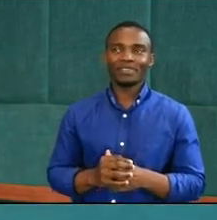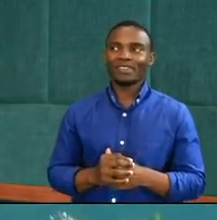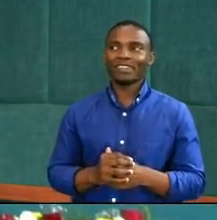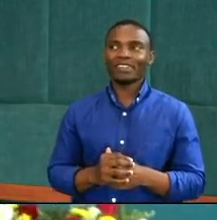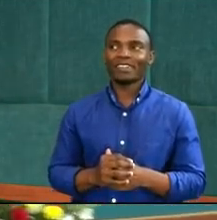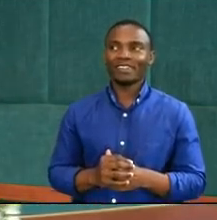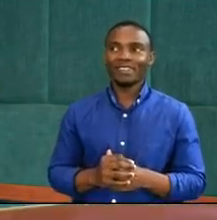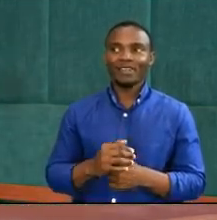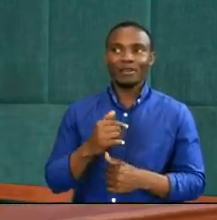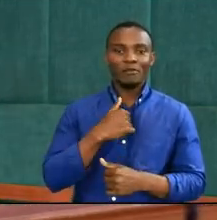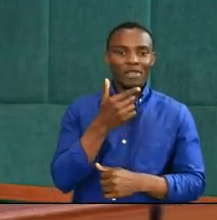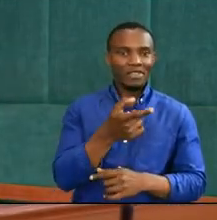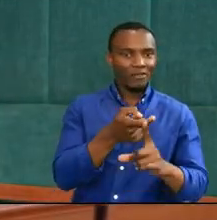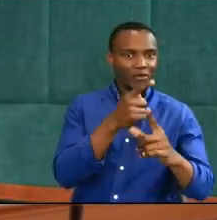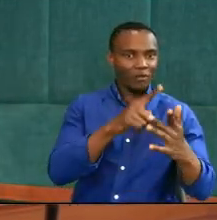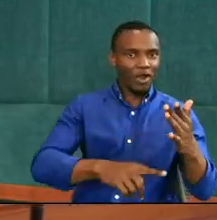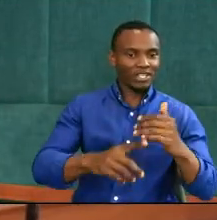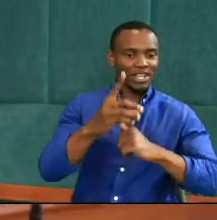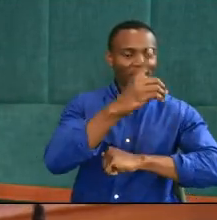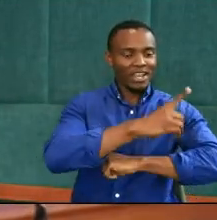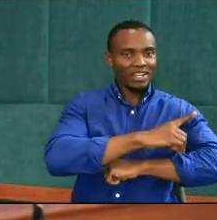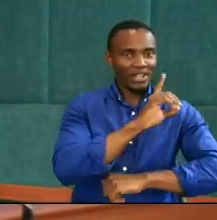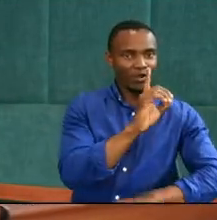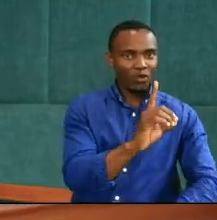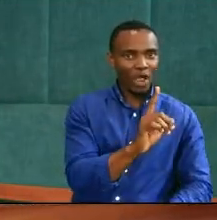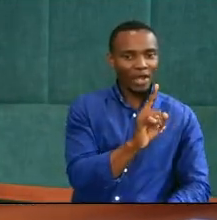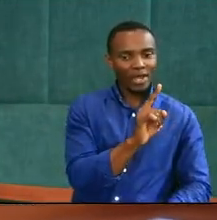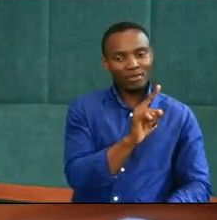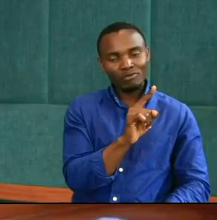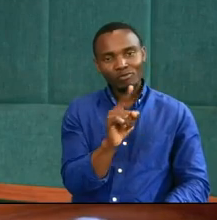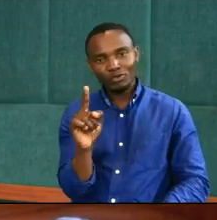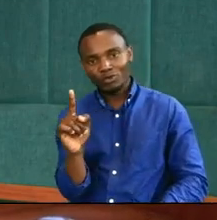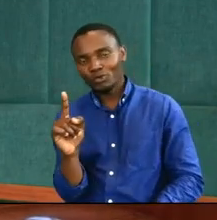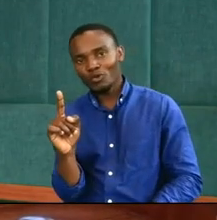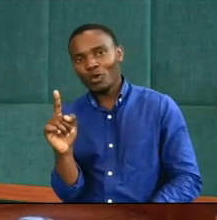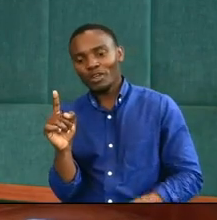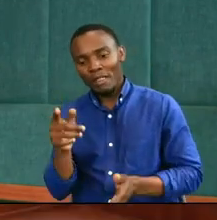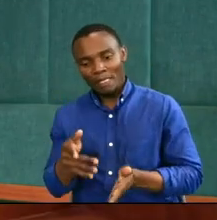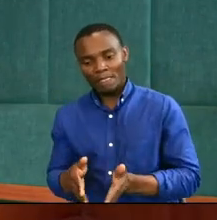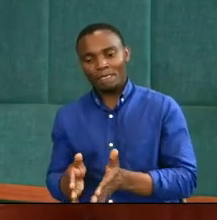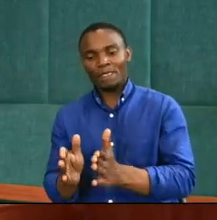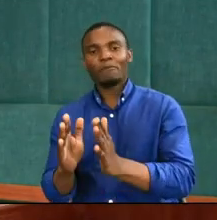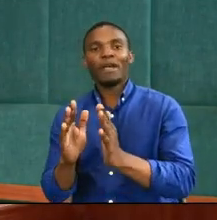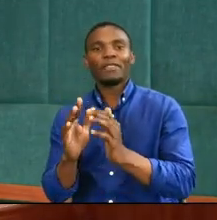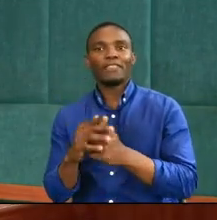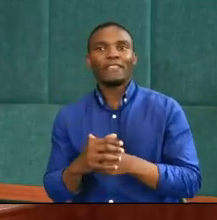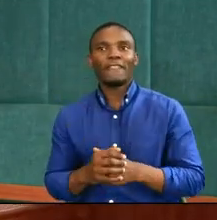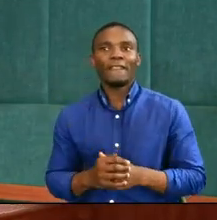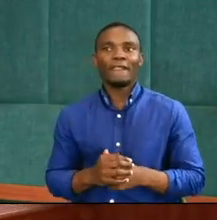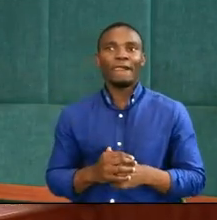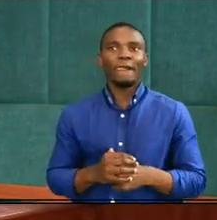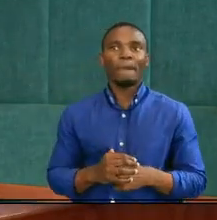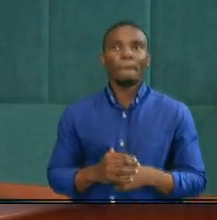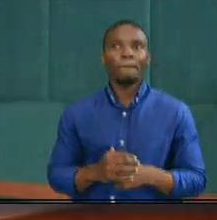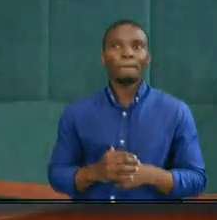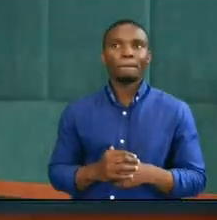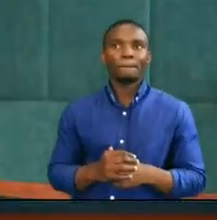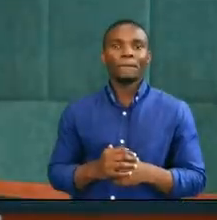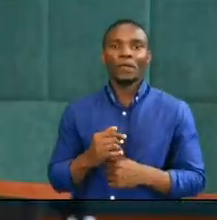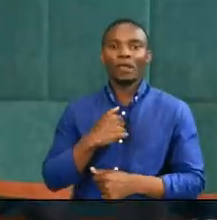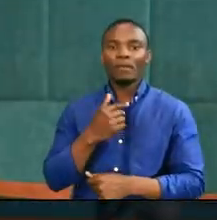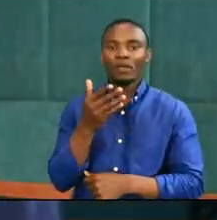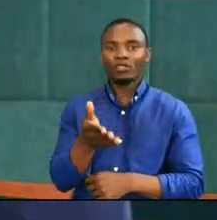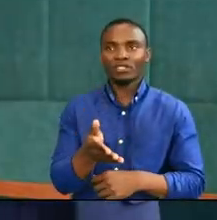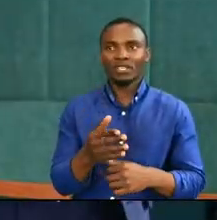I was there from day one straight to the very birth. Are we together? Yeah.